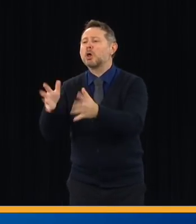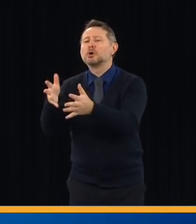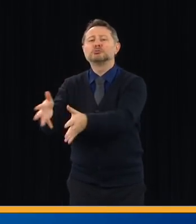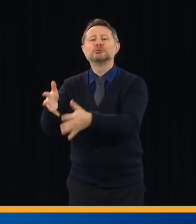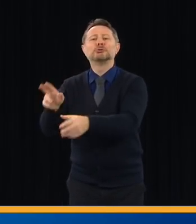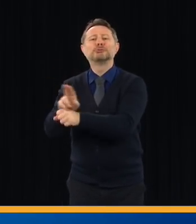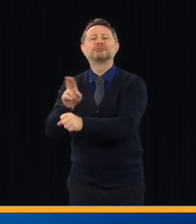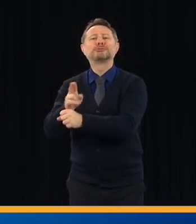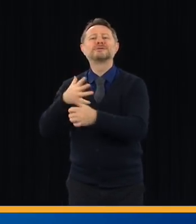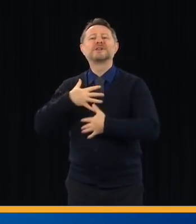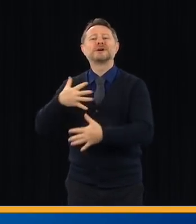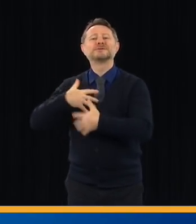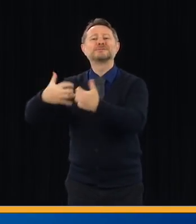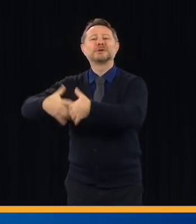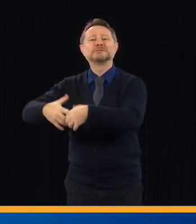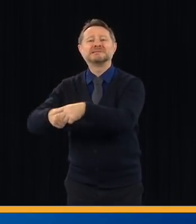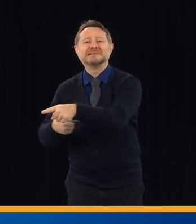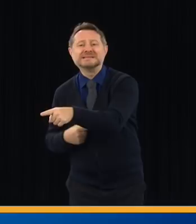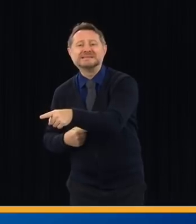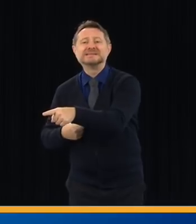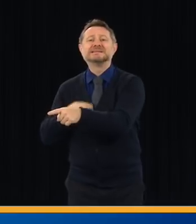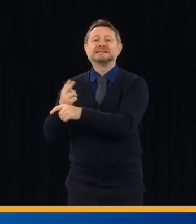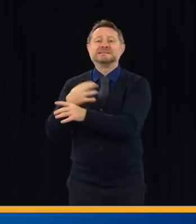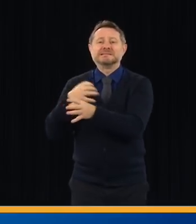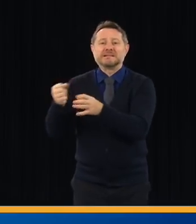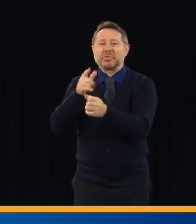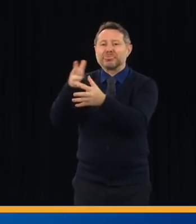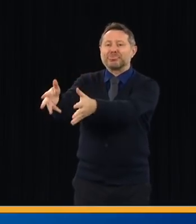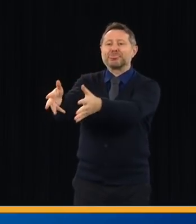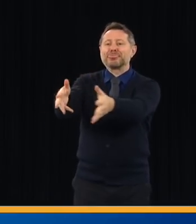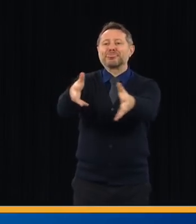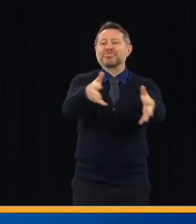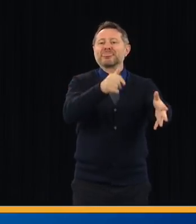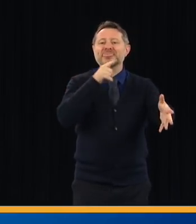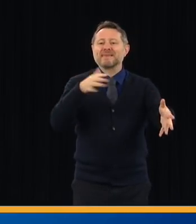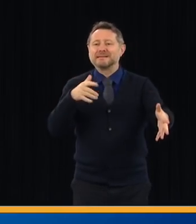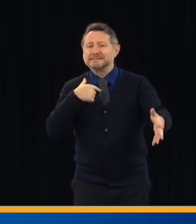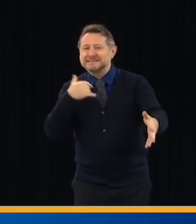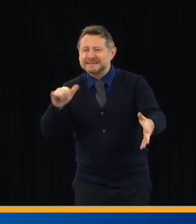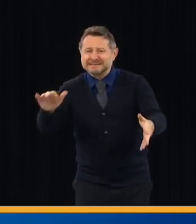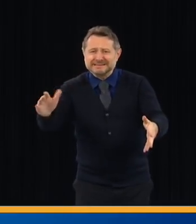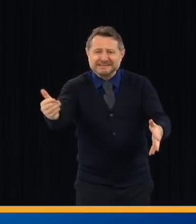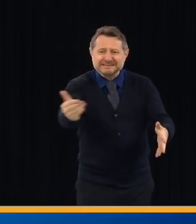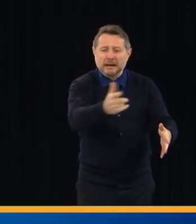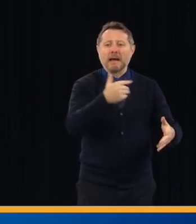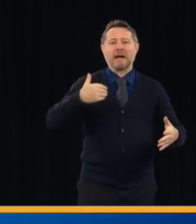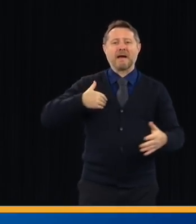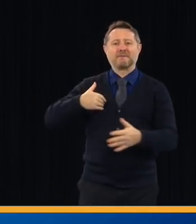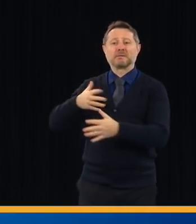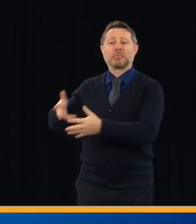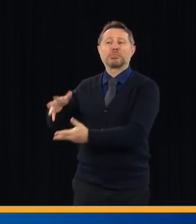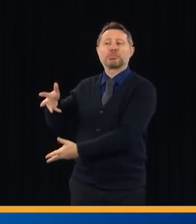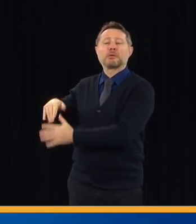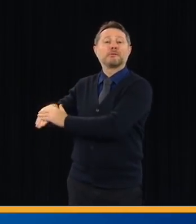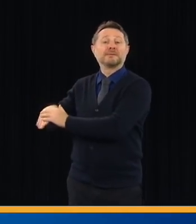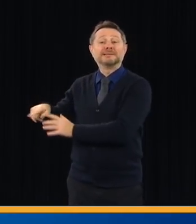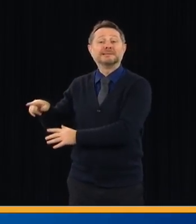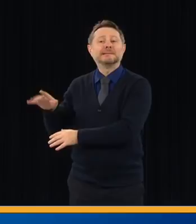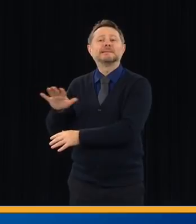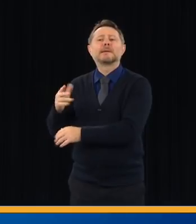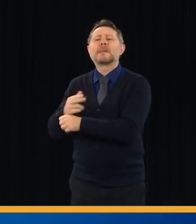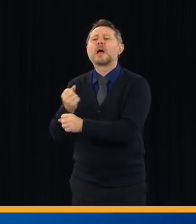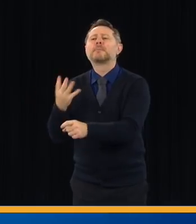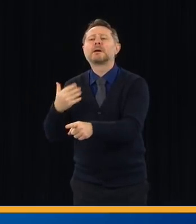ask hospitals today, what ventilators do you have that are unused